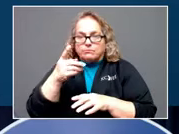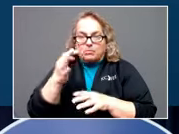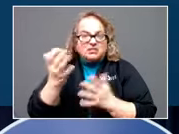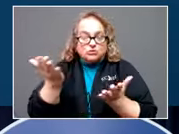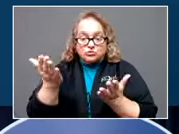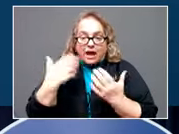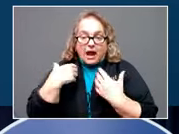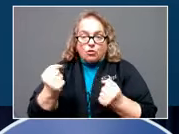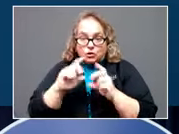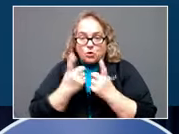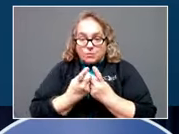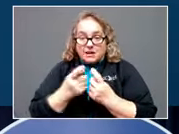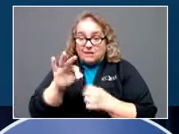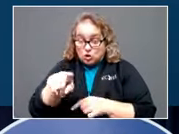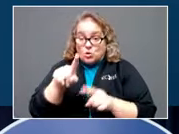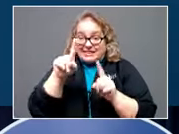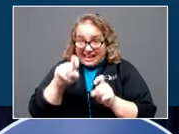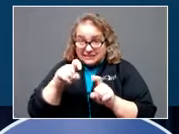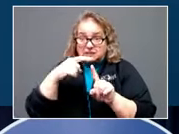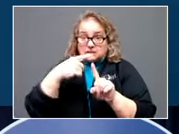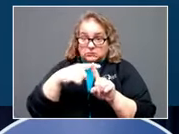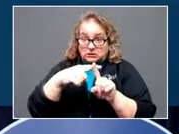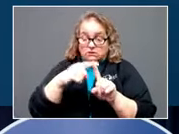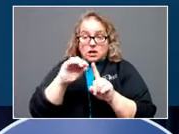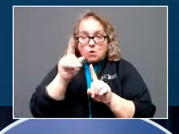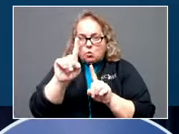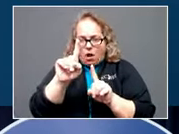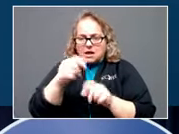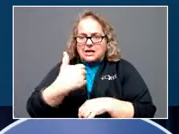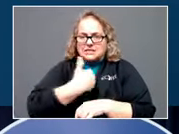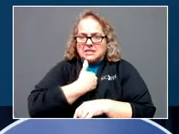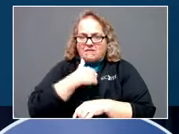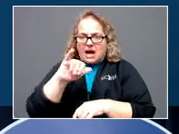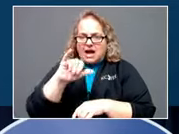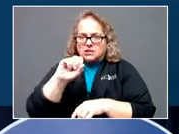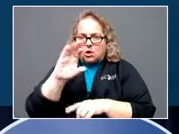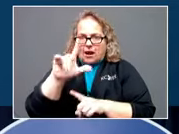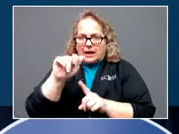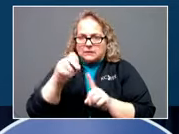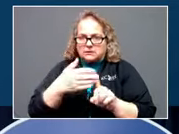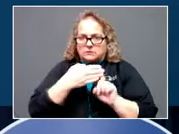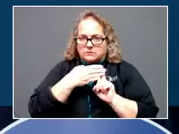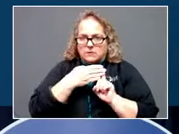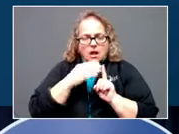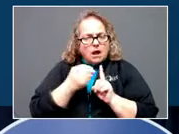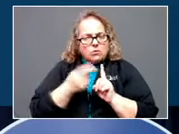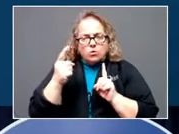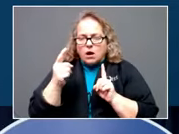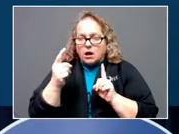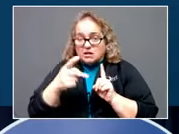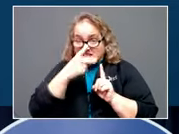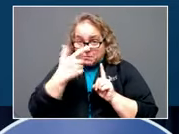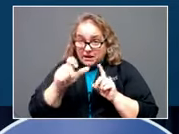things. Number one, you've got to self-isolate. When you see this jump, the biggest jump that we have seen week to week by far,